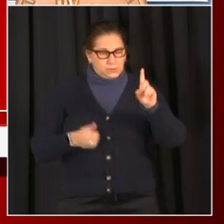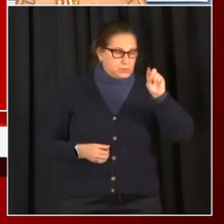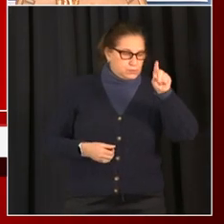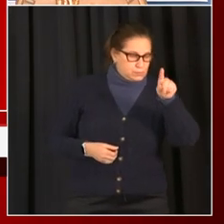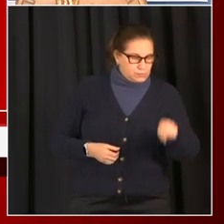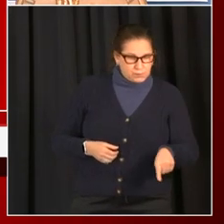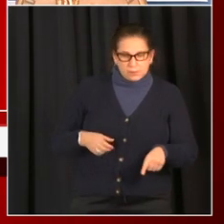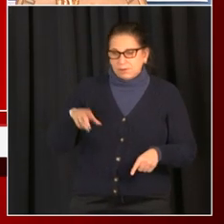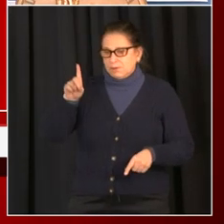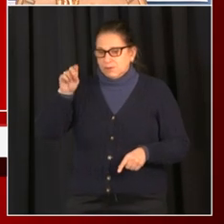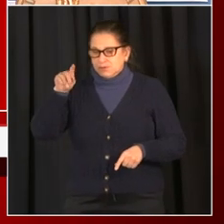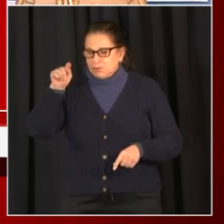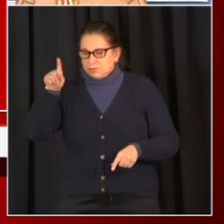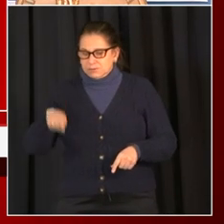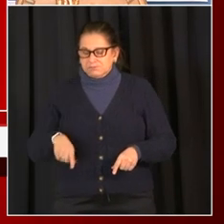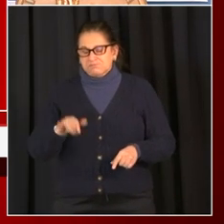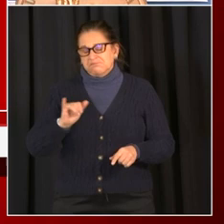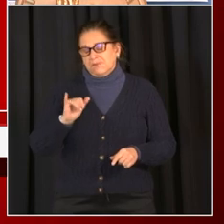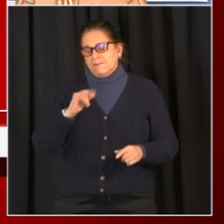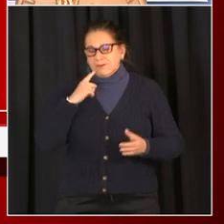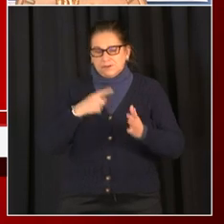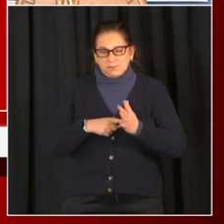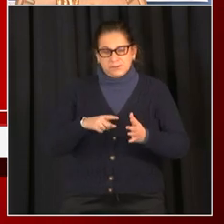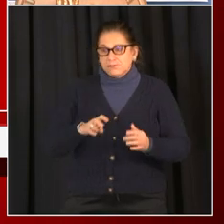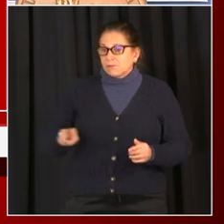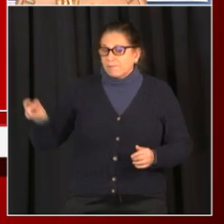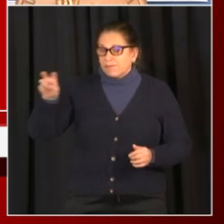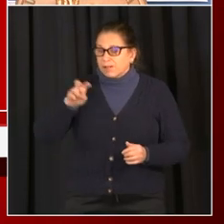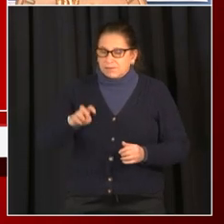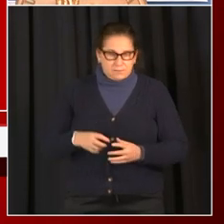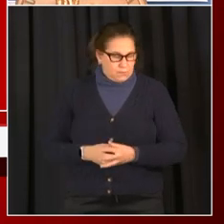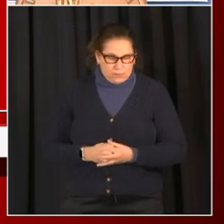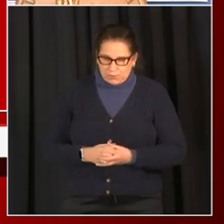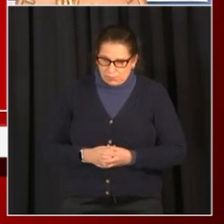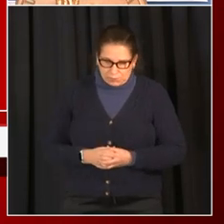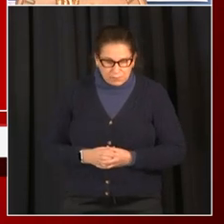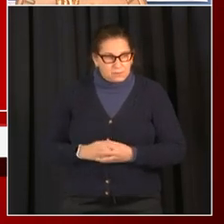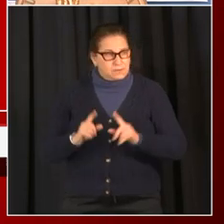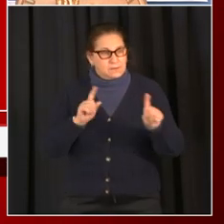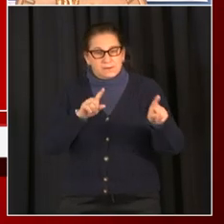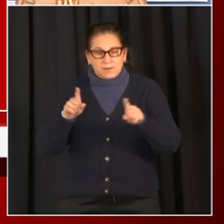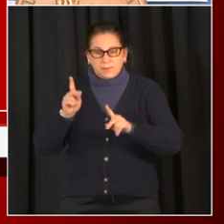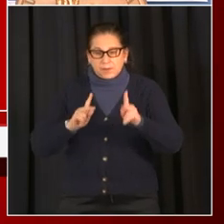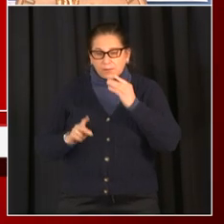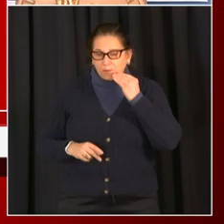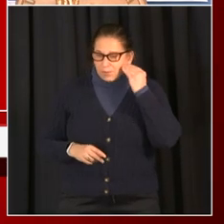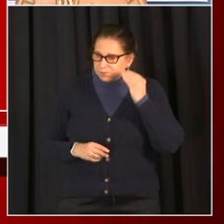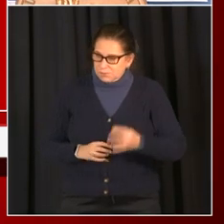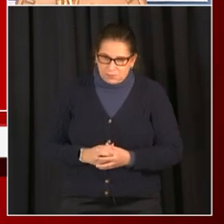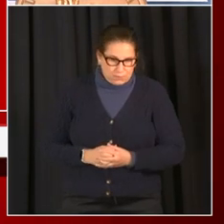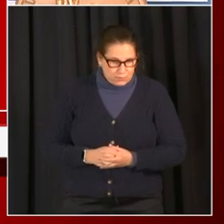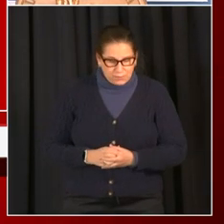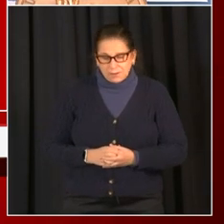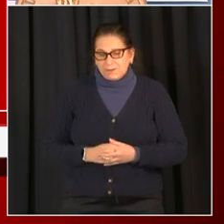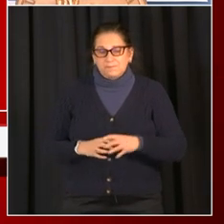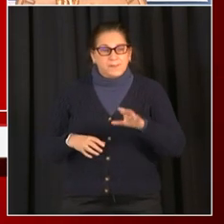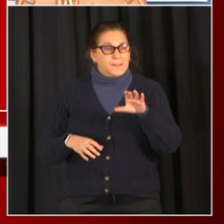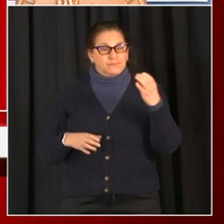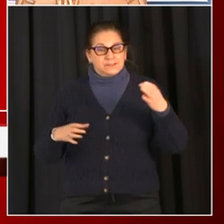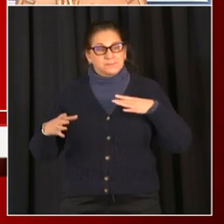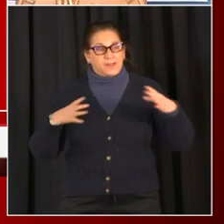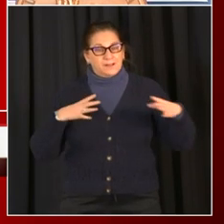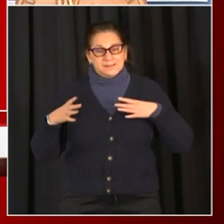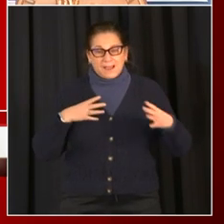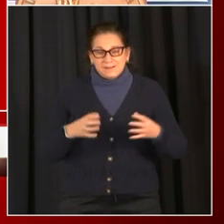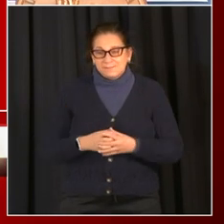not traveling, limiting your activities with other households for the Christmas holiday and New Year's Eve